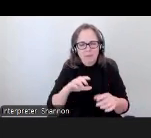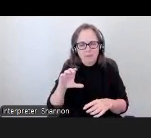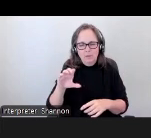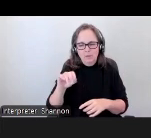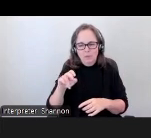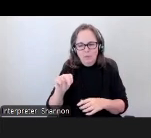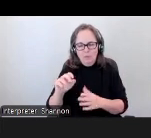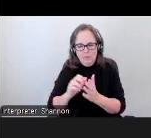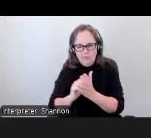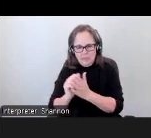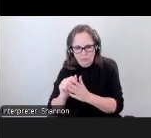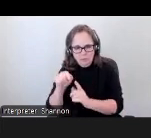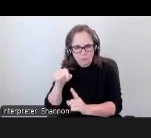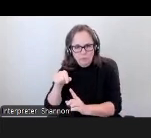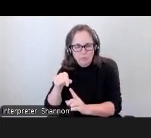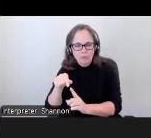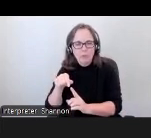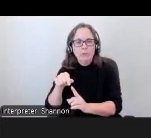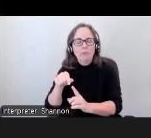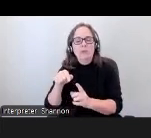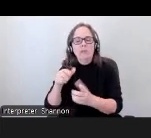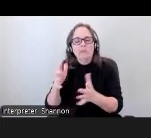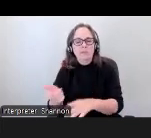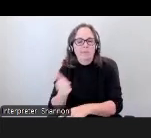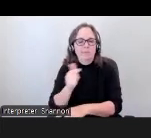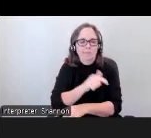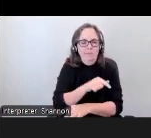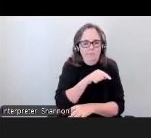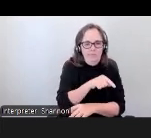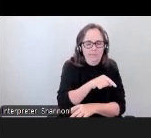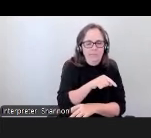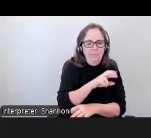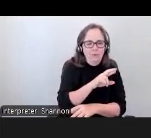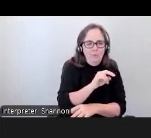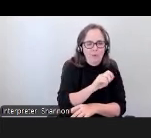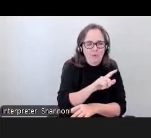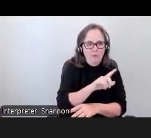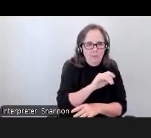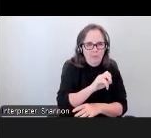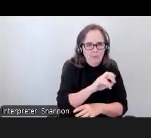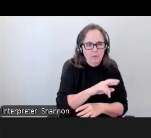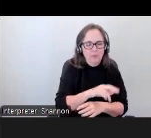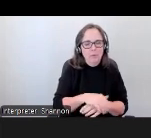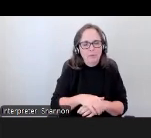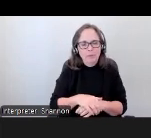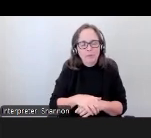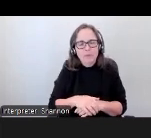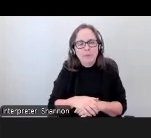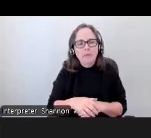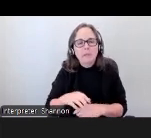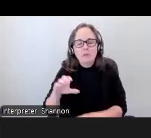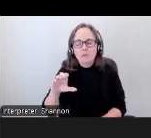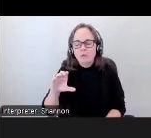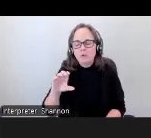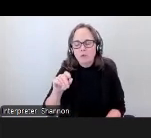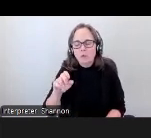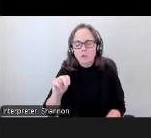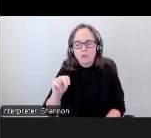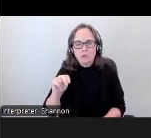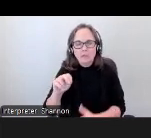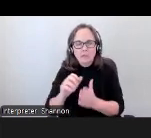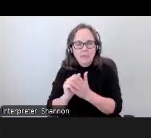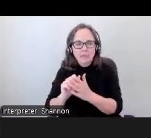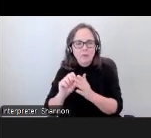cancer, and then we'll go ahead and talk about rectal cancer and how they differ. So colon cancer, you